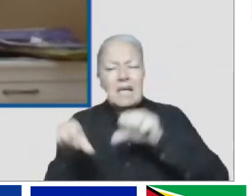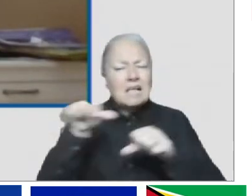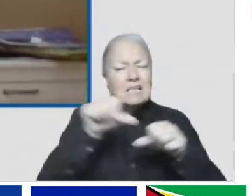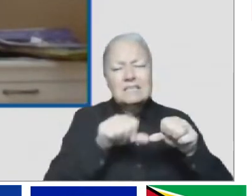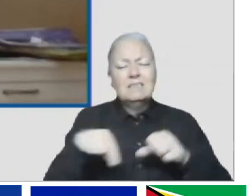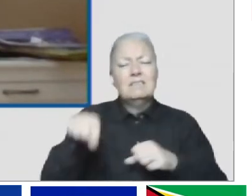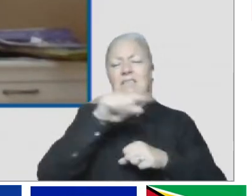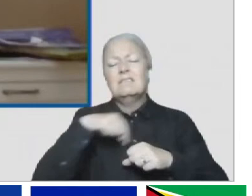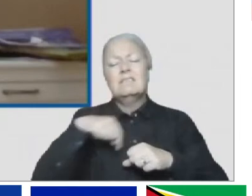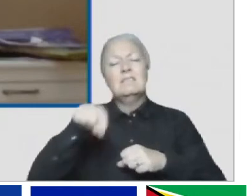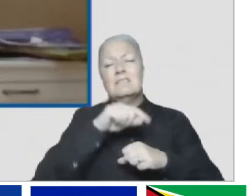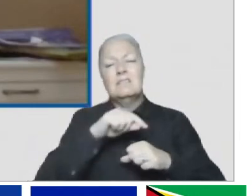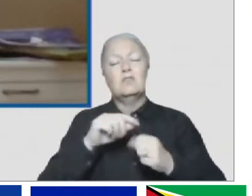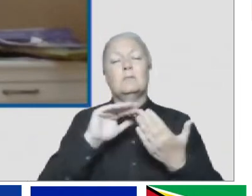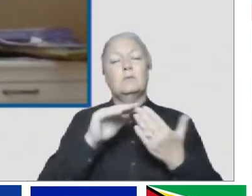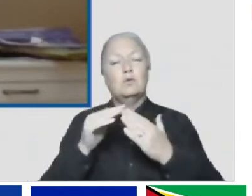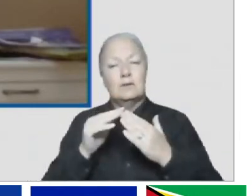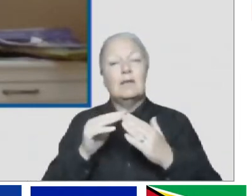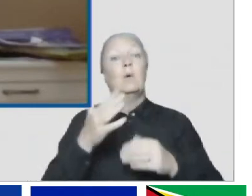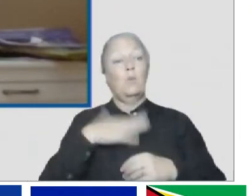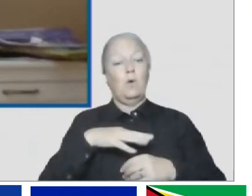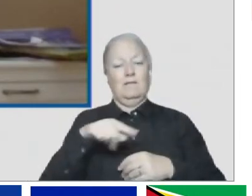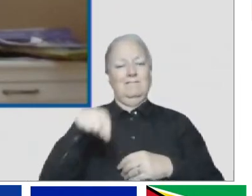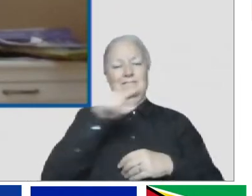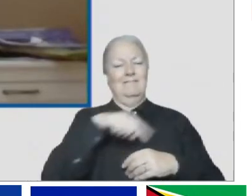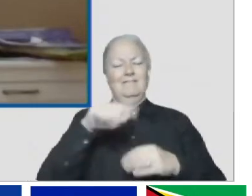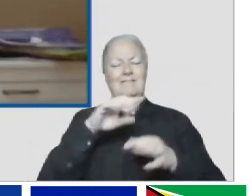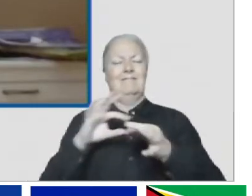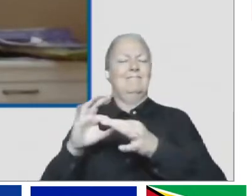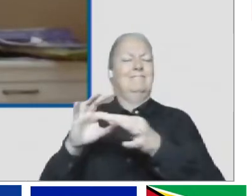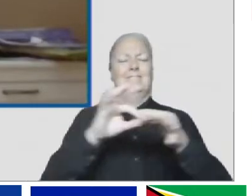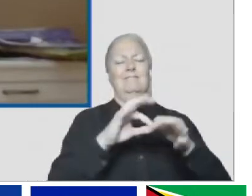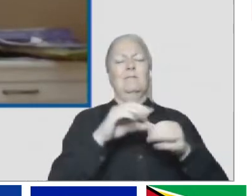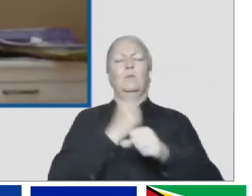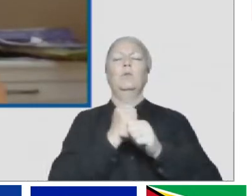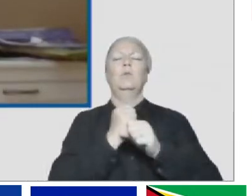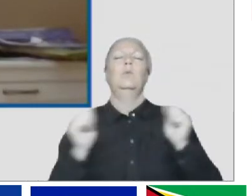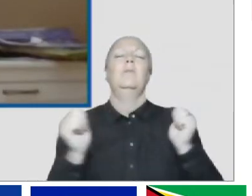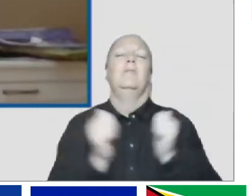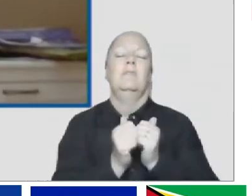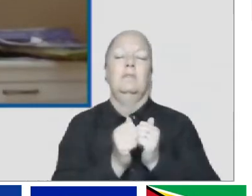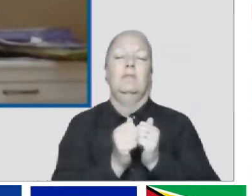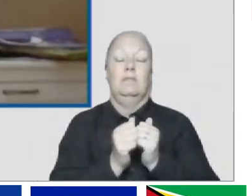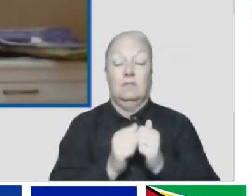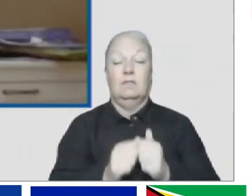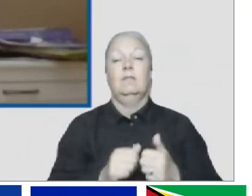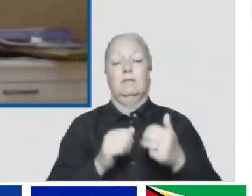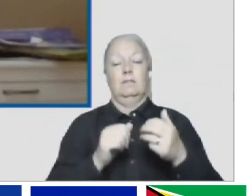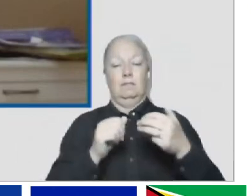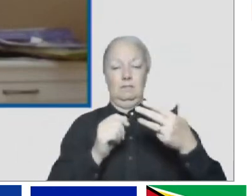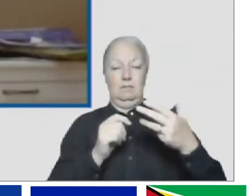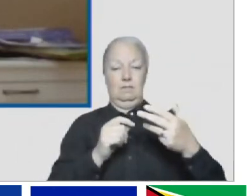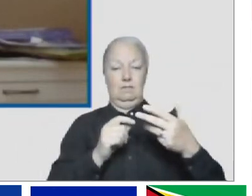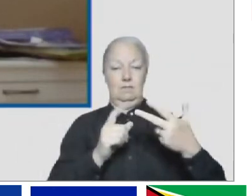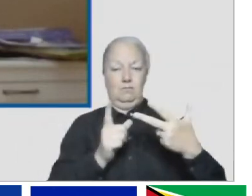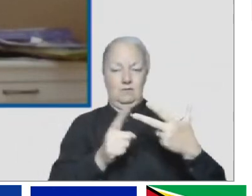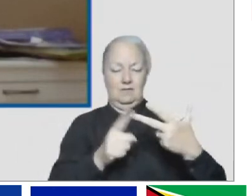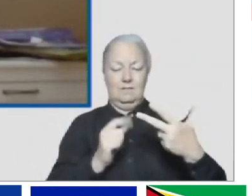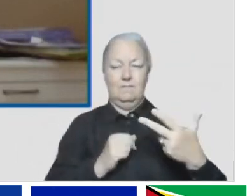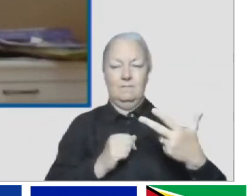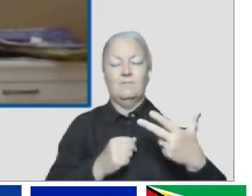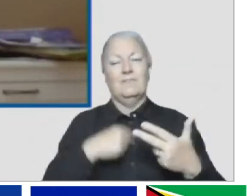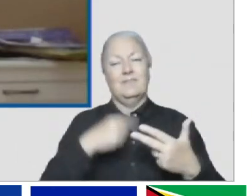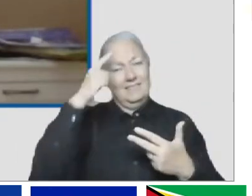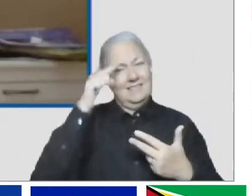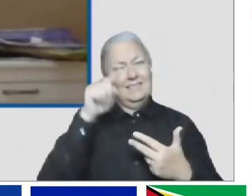together at the local level. So that is the collective process. Number 3, that it was essential that local capacity need to